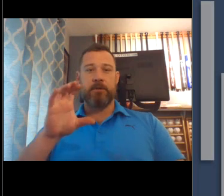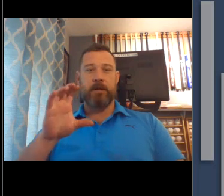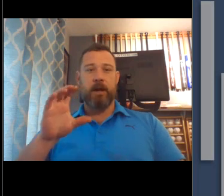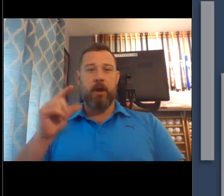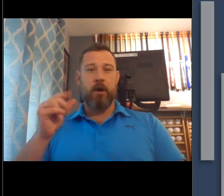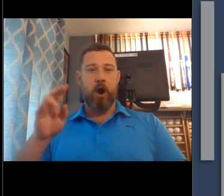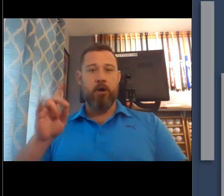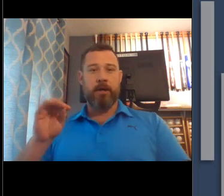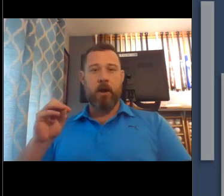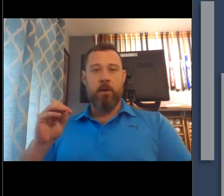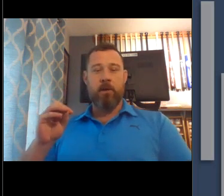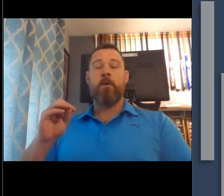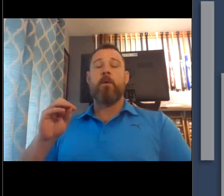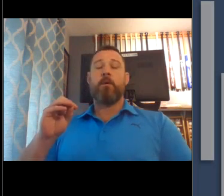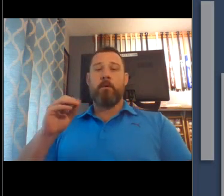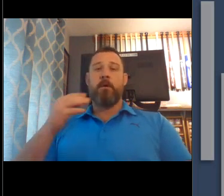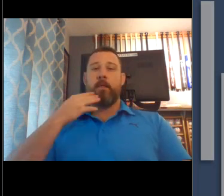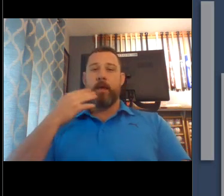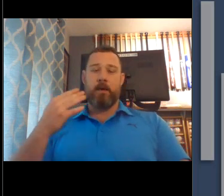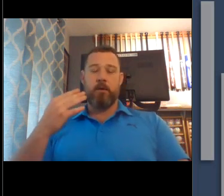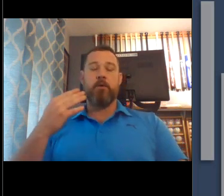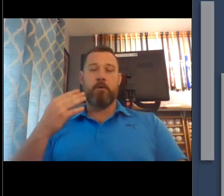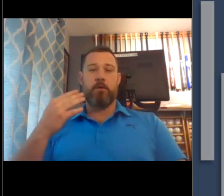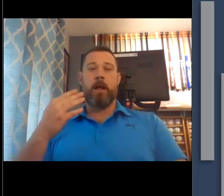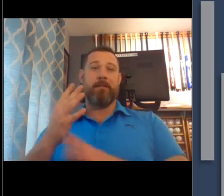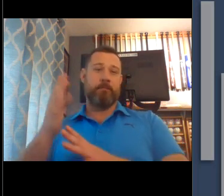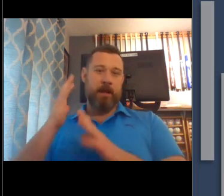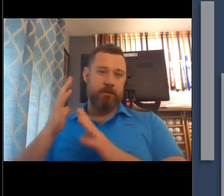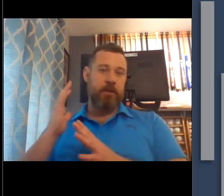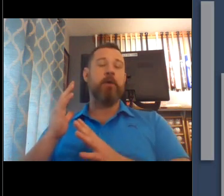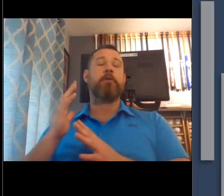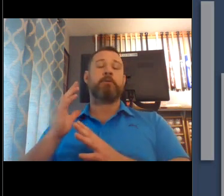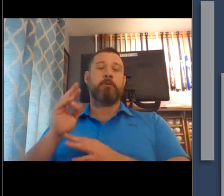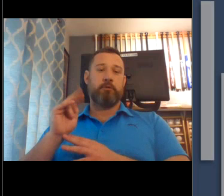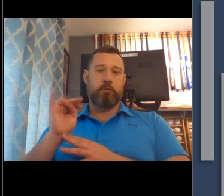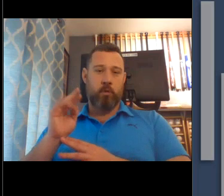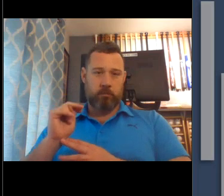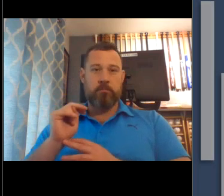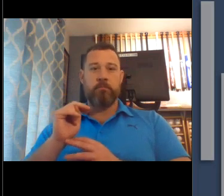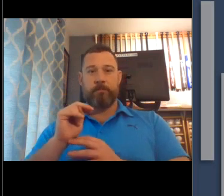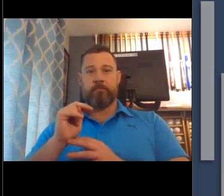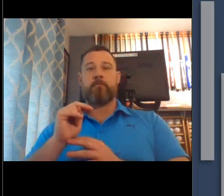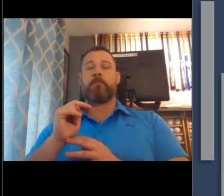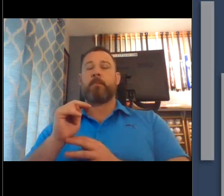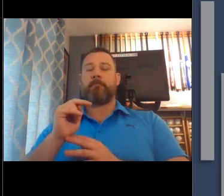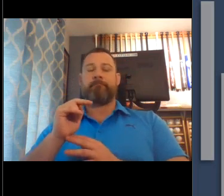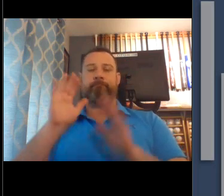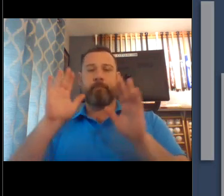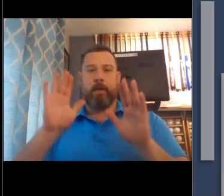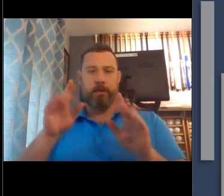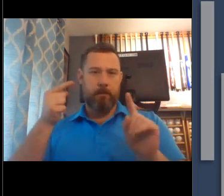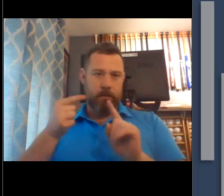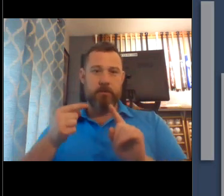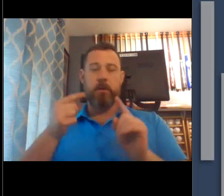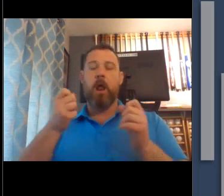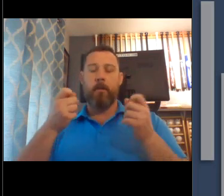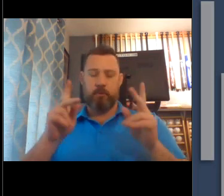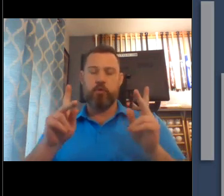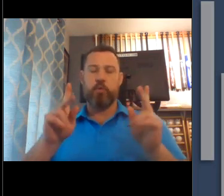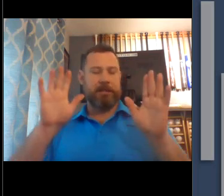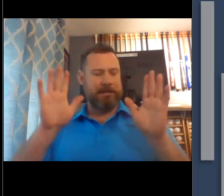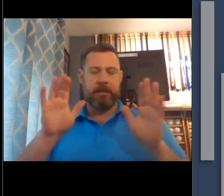Thank you, Chair Eager and immediate past Chair Norton. Excellent points. What an opportunity we have as a state. And I want to commend